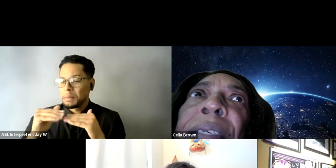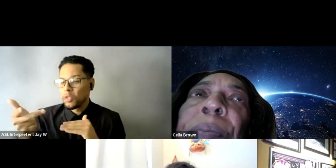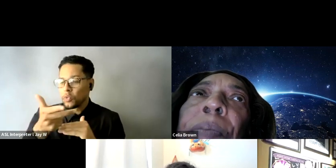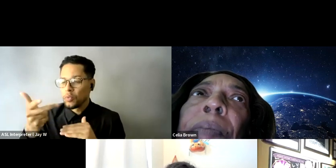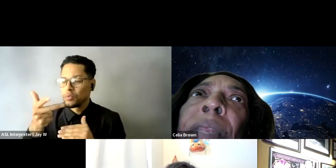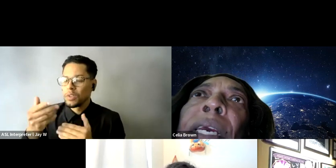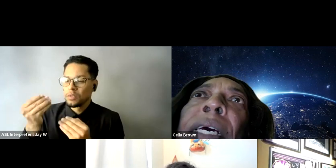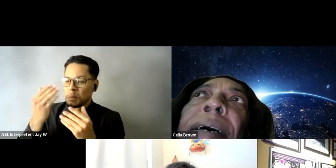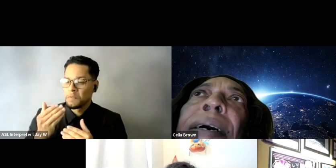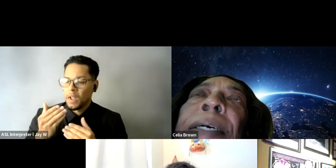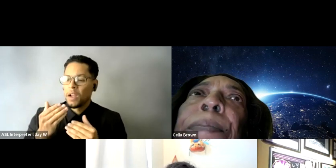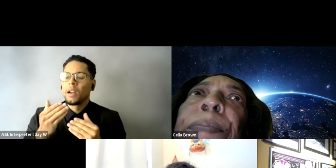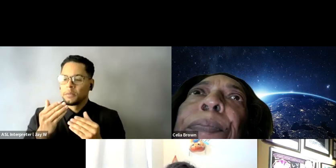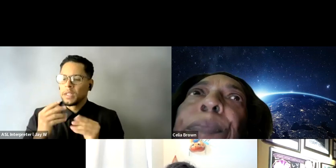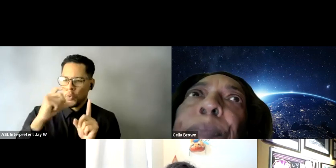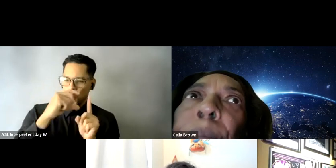in